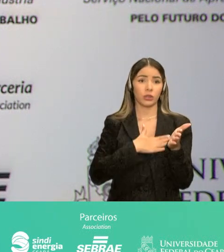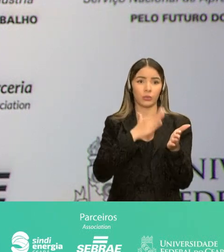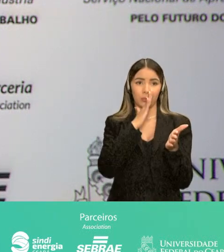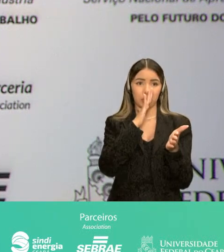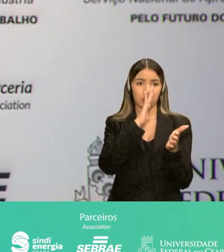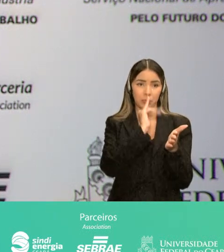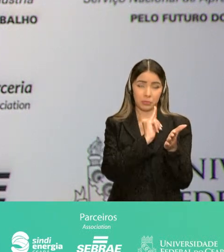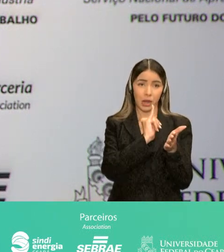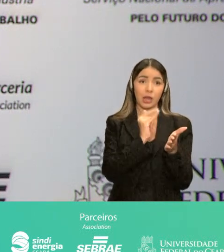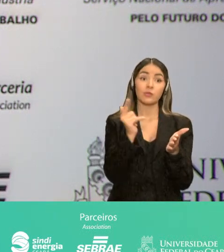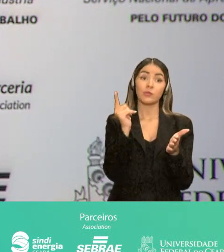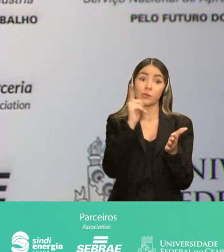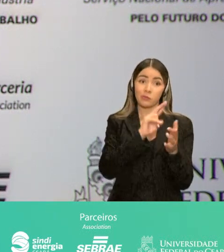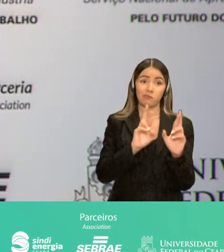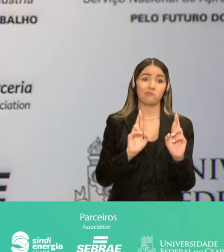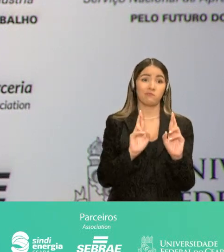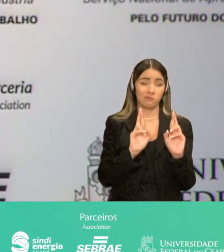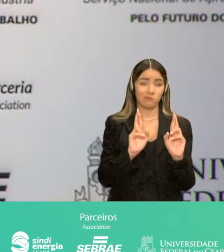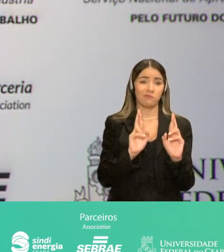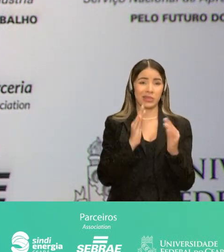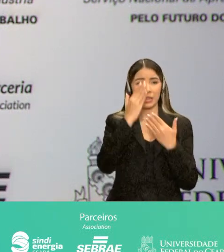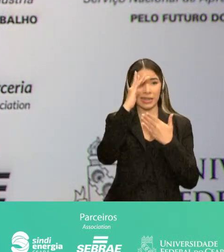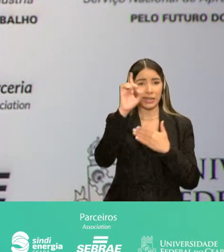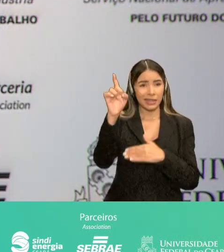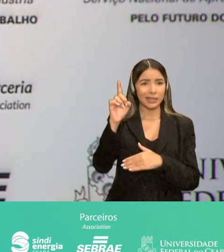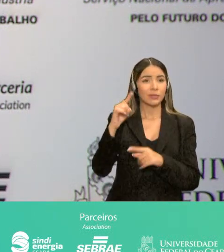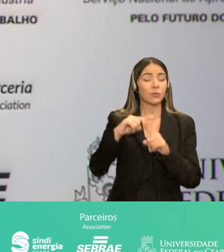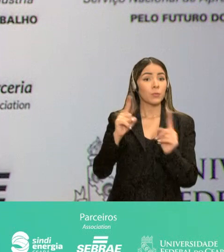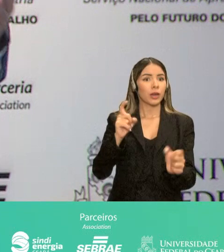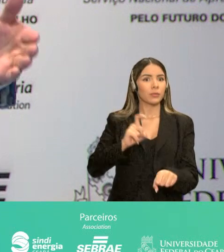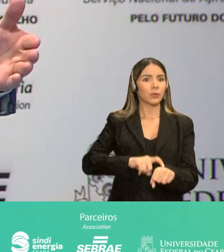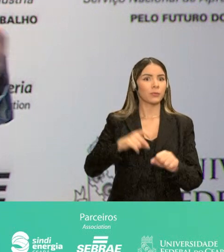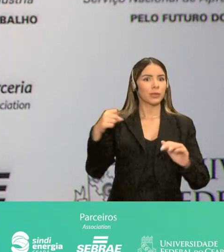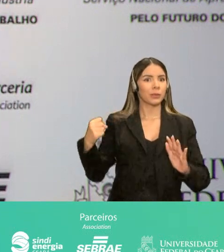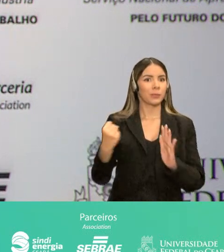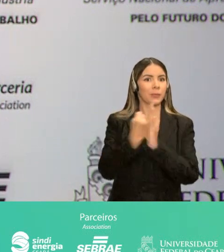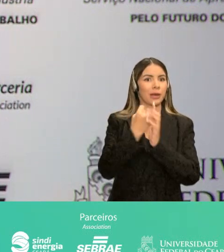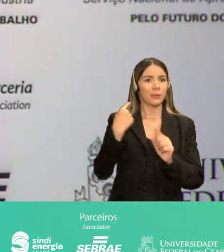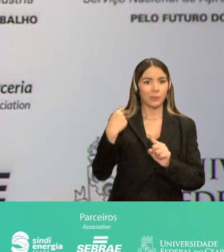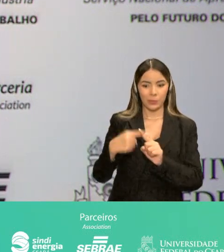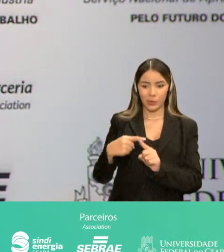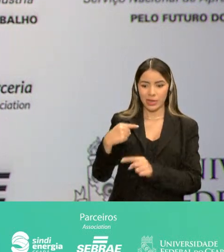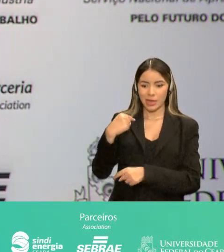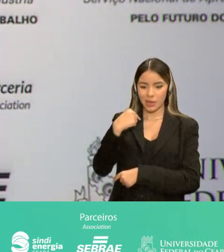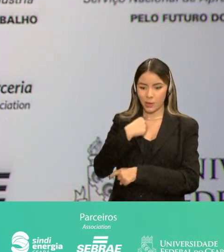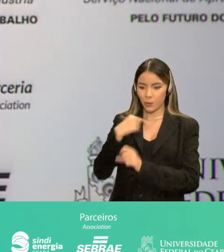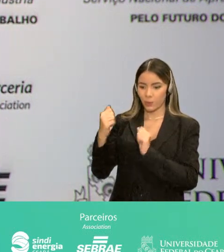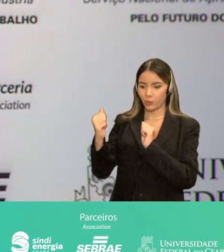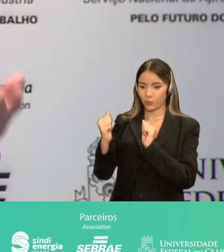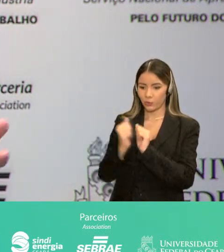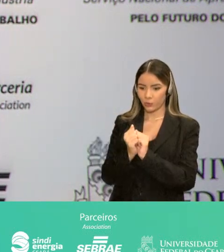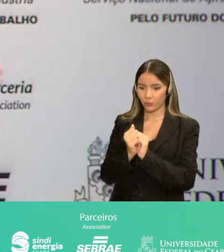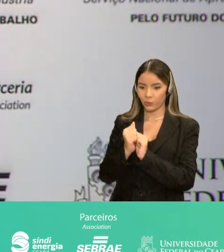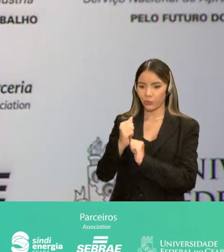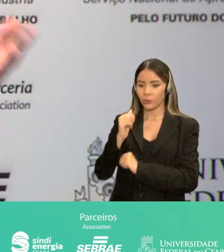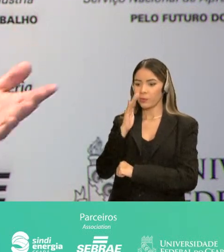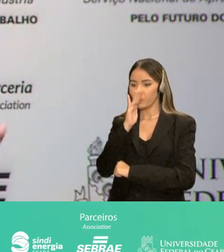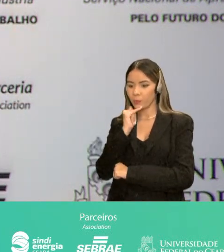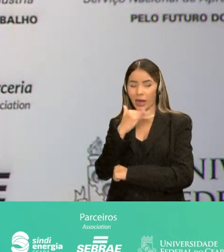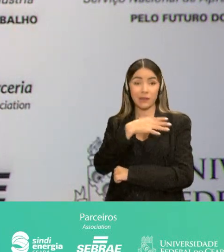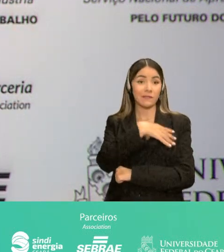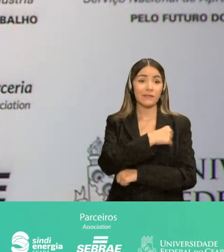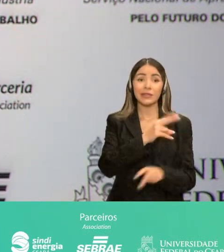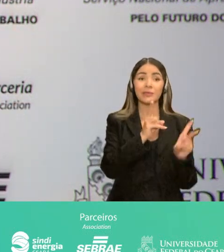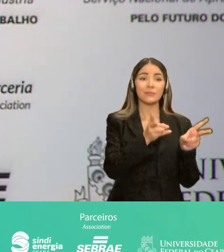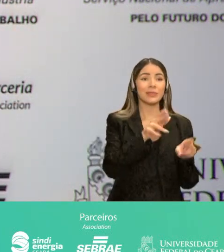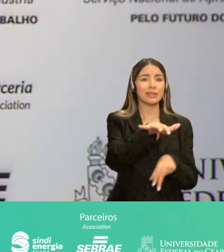certo, graças a of Deus, mas eu achei que aquilo kidney foi um marco cancer. para mim pessoalmente, que estava It's eu been a e o milestone. I pai, was, o filho e o pai no outro lado ali, my cada um dad na sua was área with